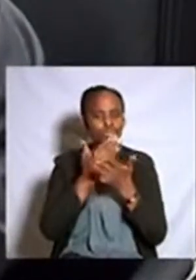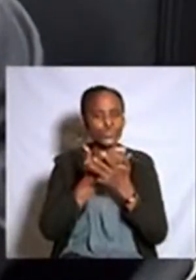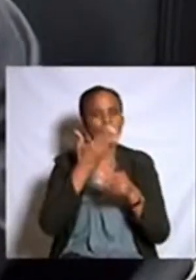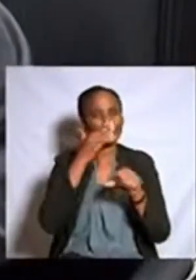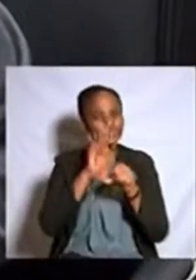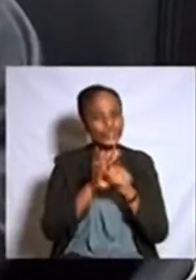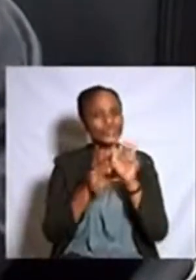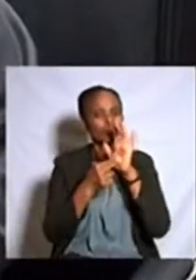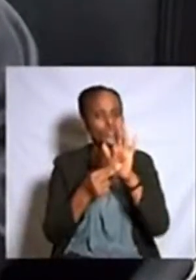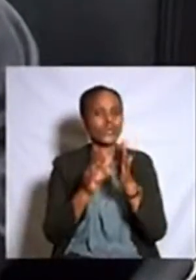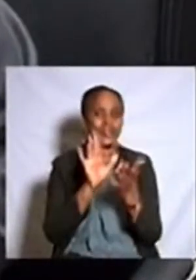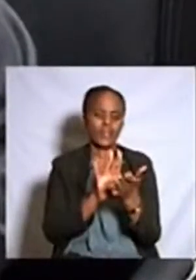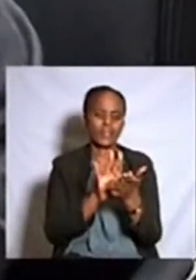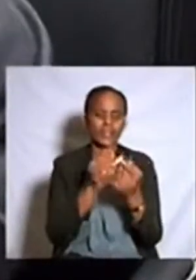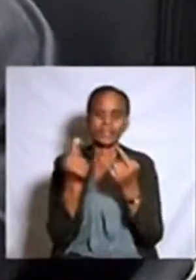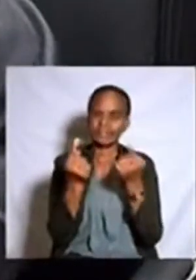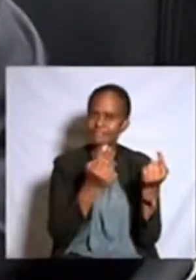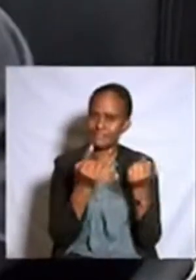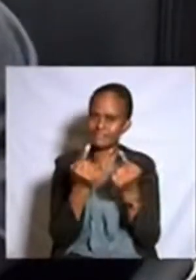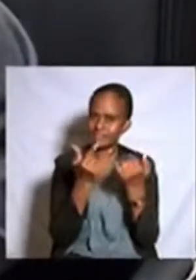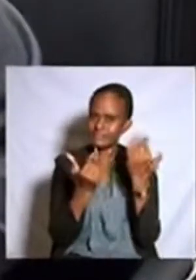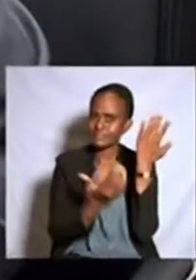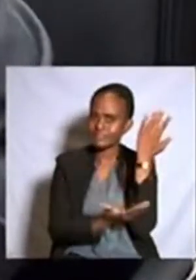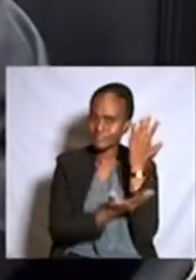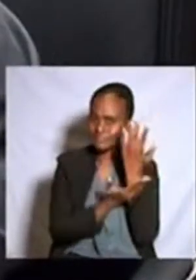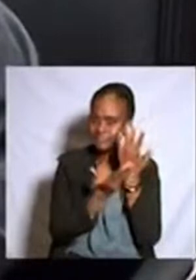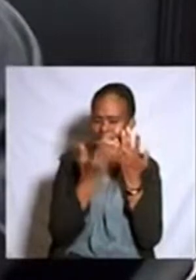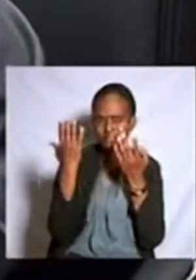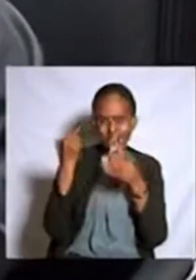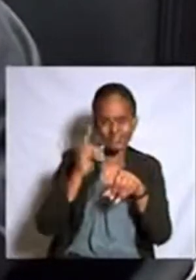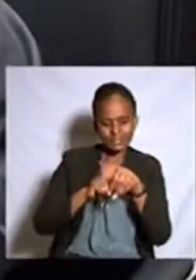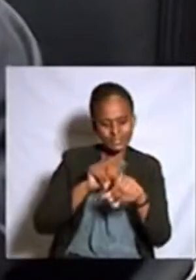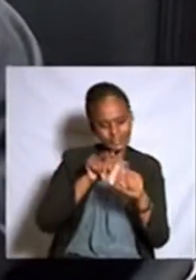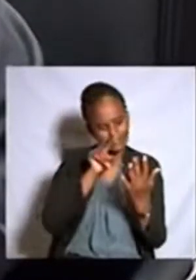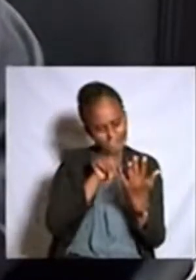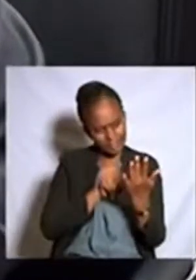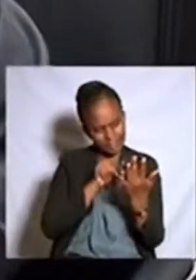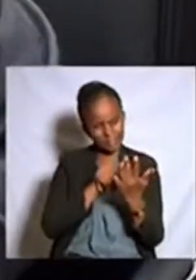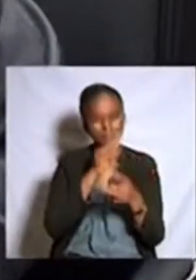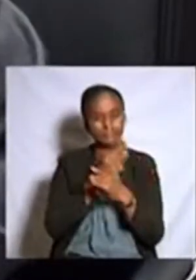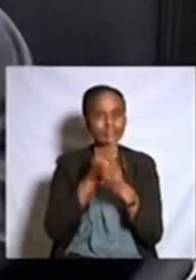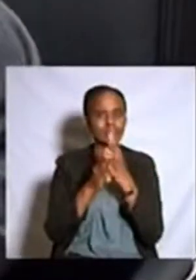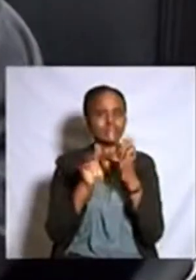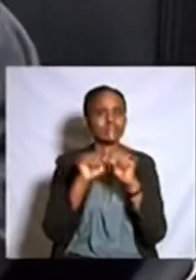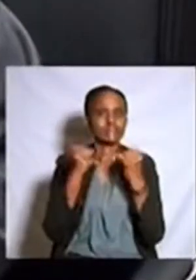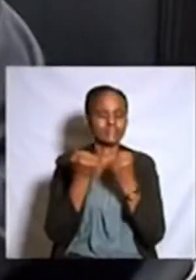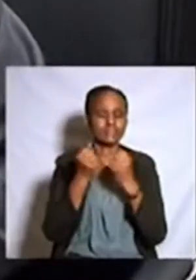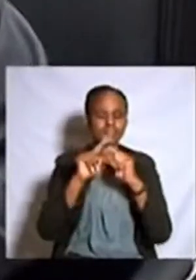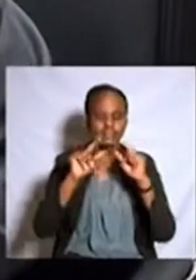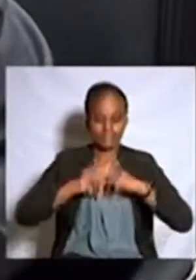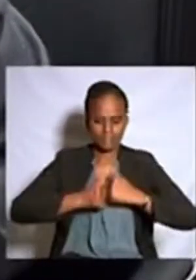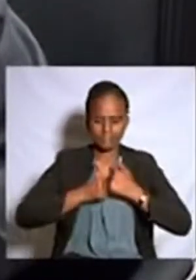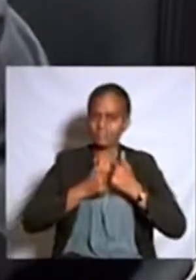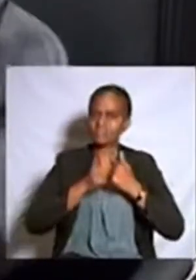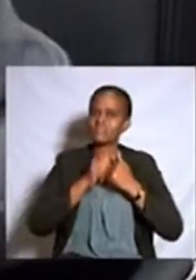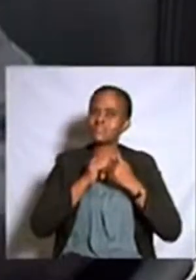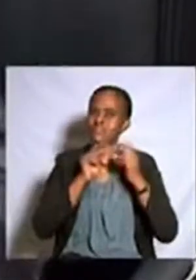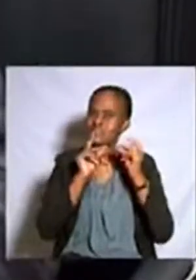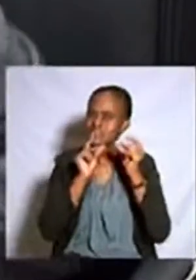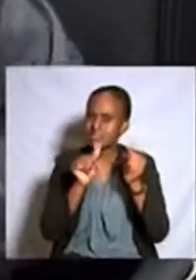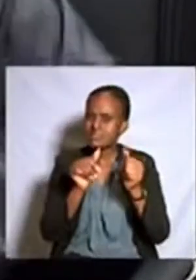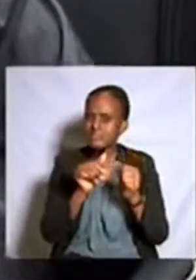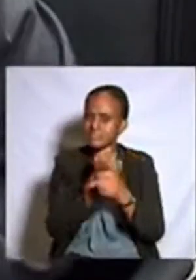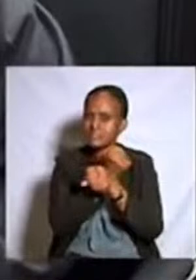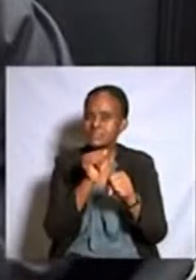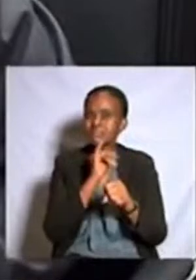note. The situation is better than it was the last time we looked at the building society, but we are not there yet.